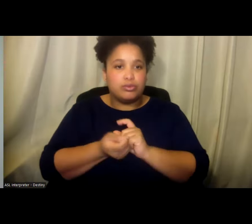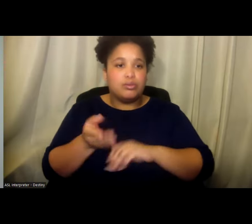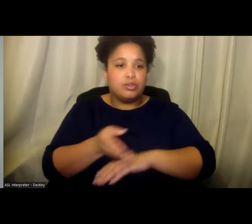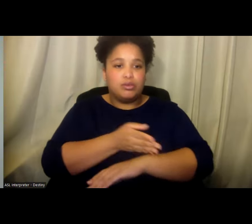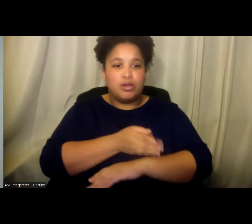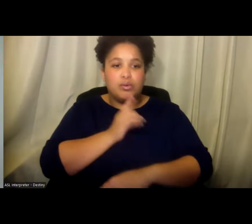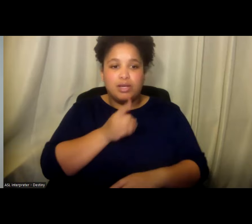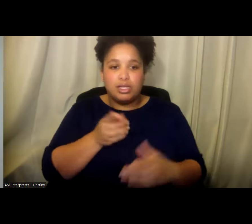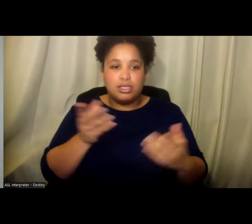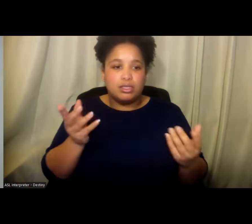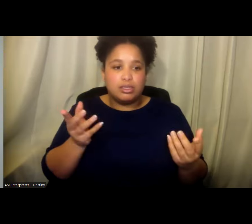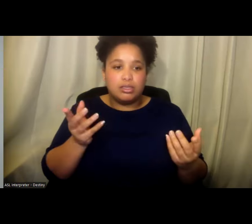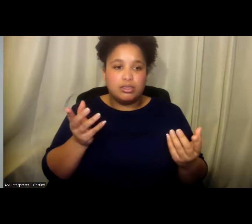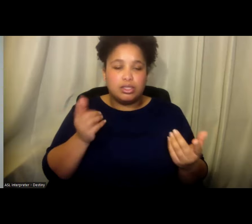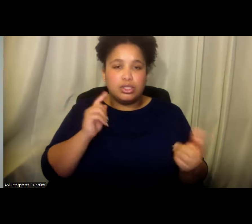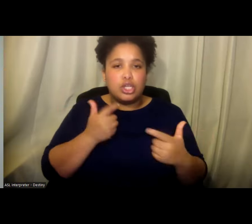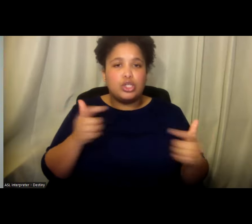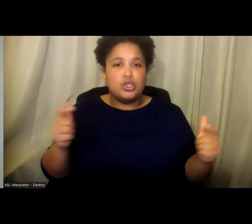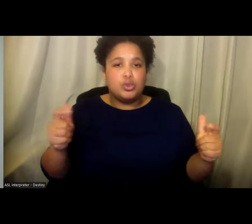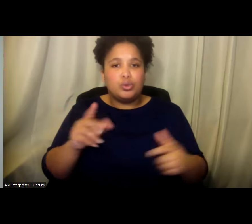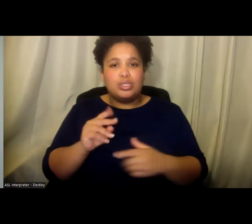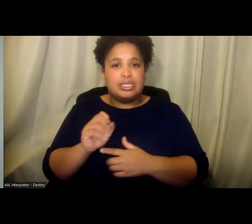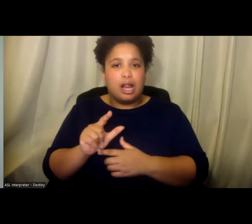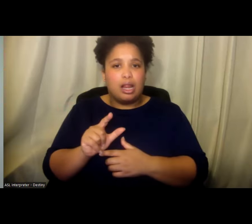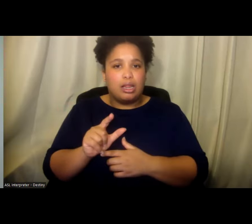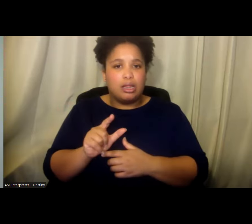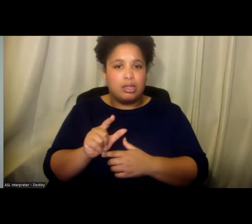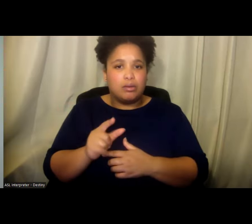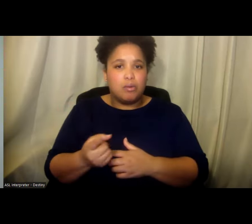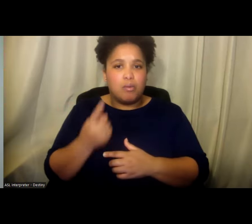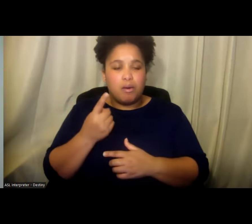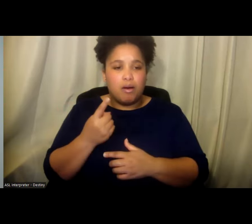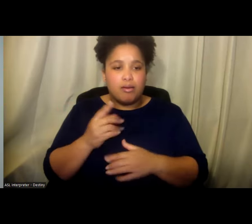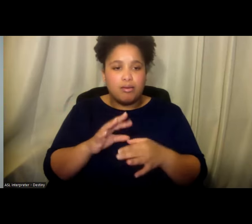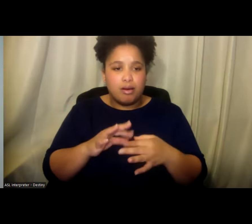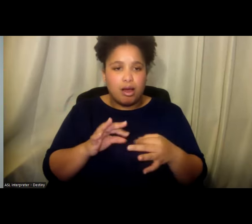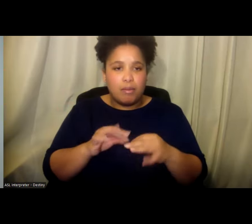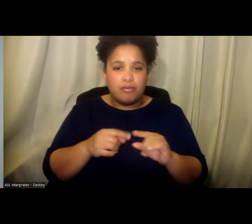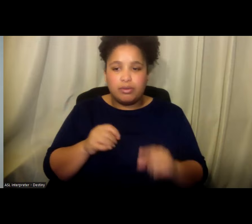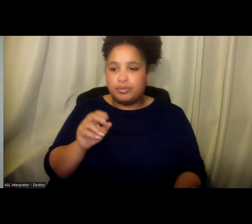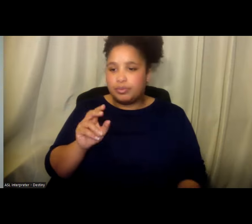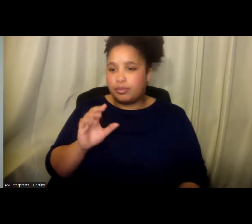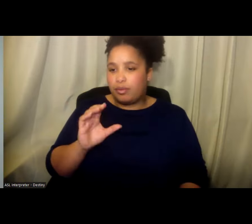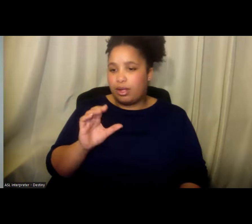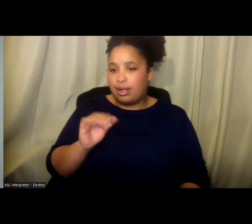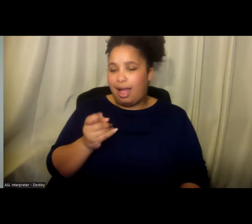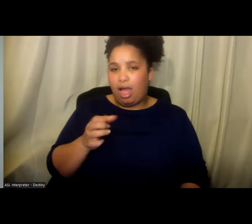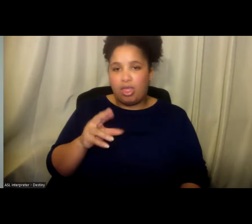think is a huge deal. And I guess one comment, and Catherine, not to